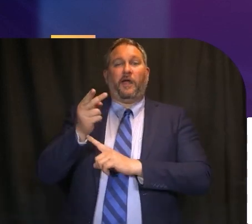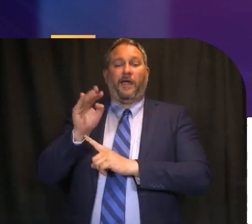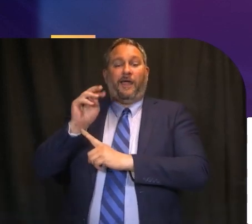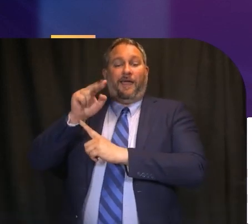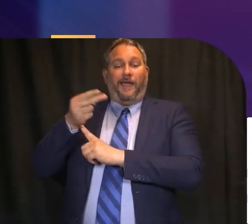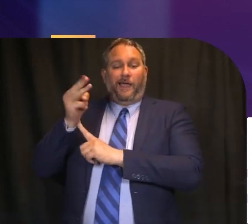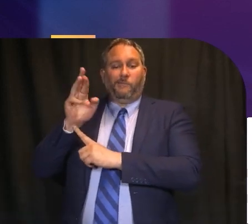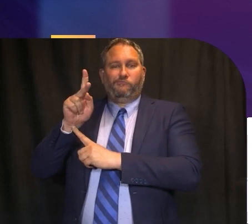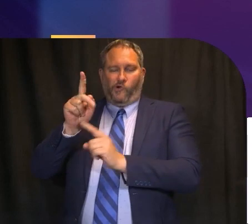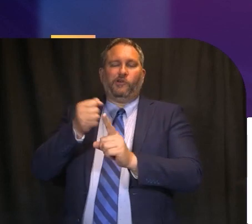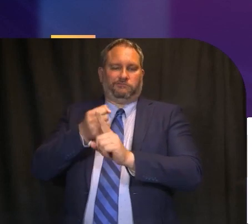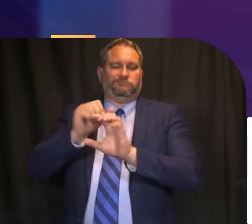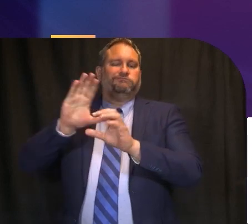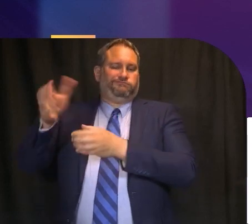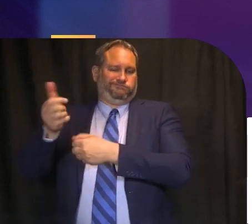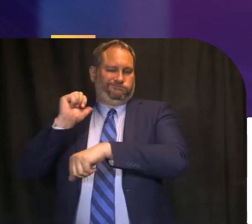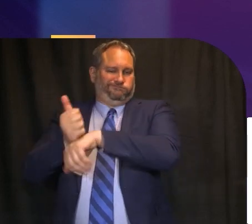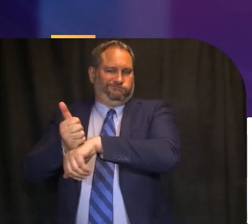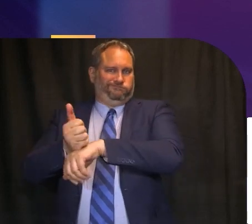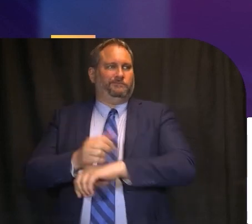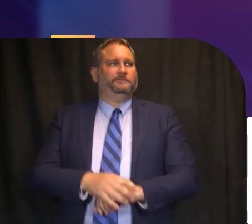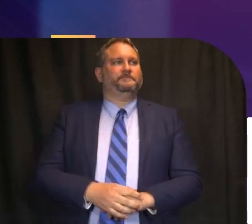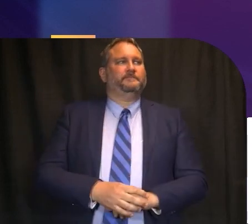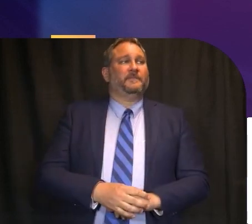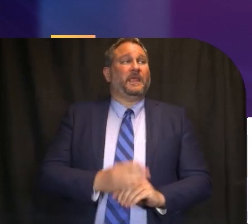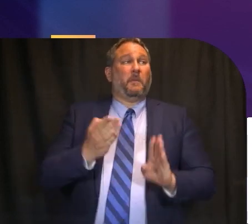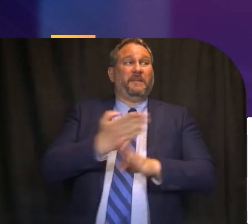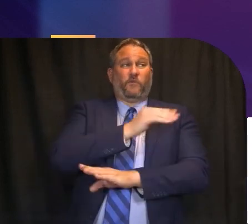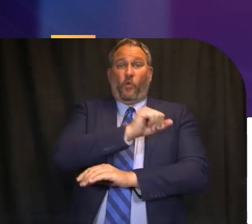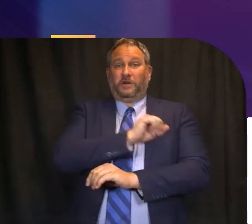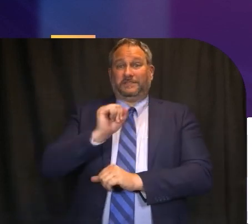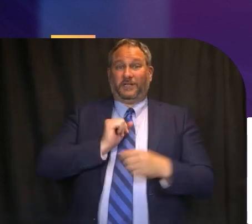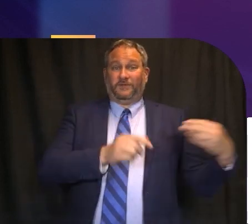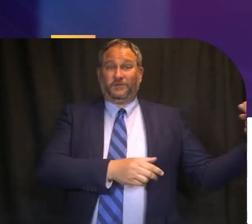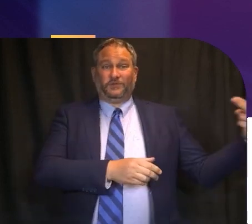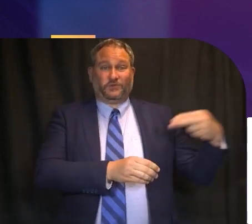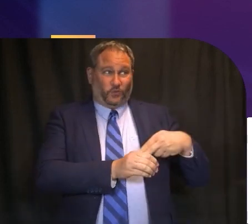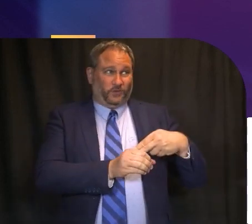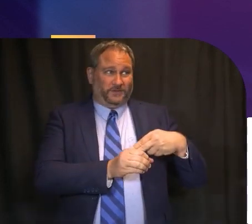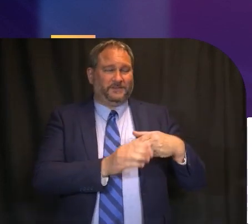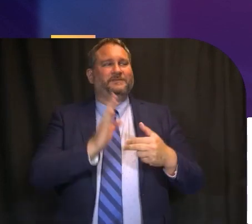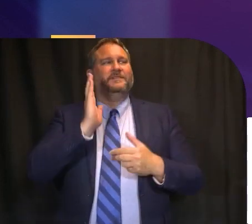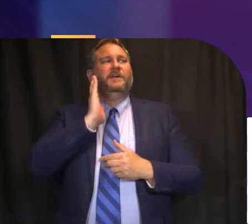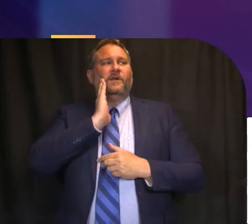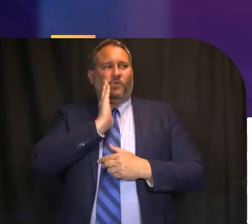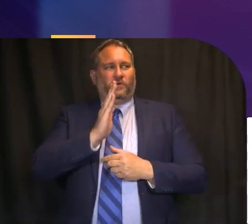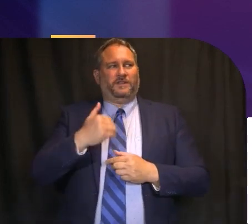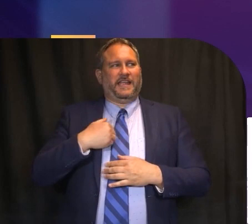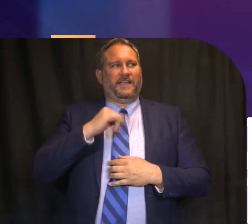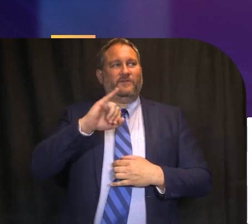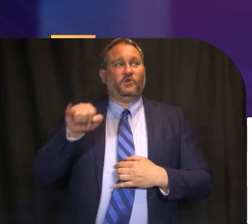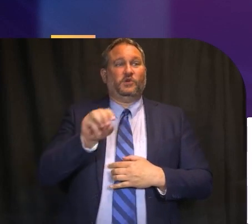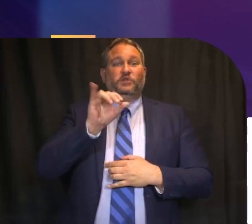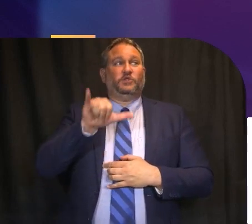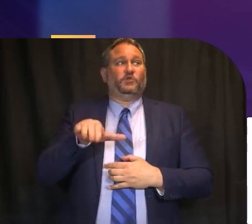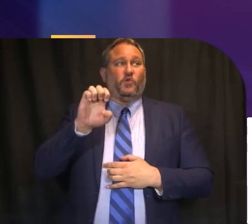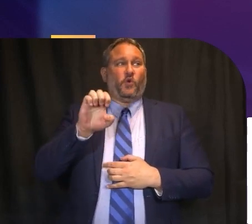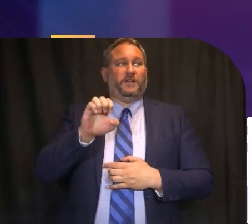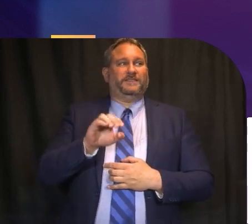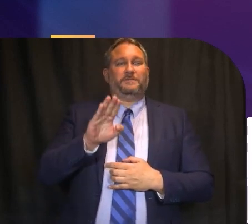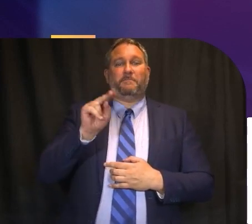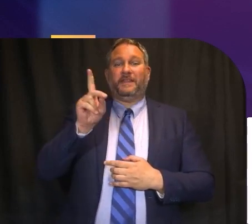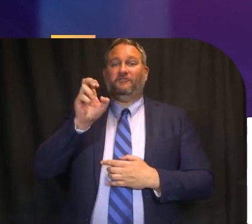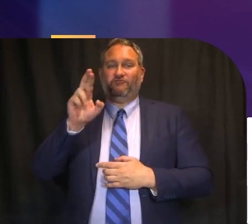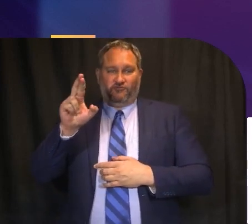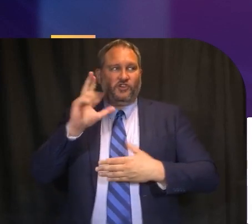he'll be introduced by Joyce Bender, AAPD's Vice Chair of the Board of Directors and a fierce advocate who has